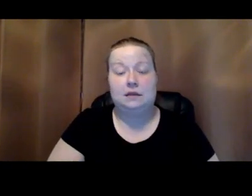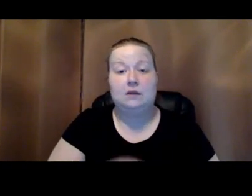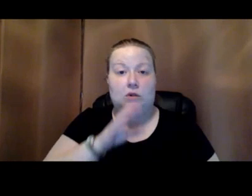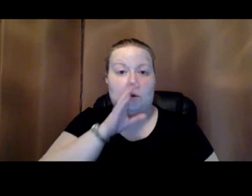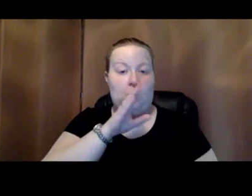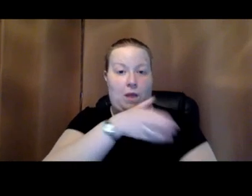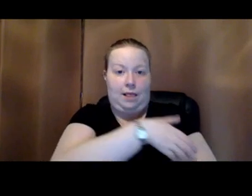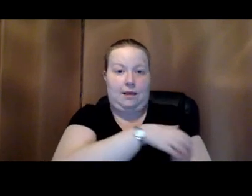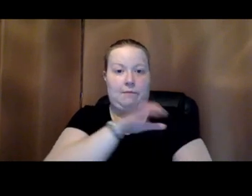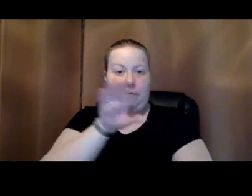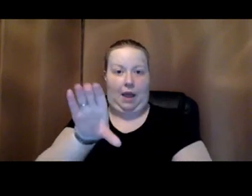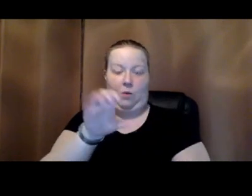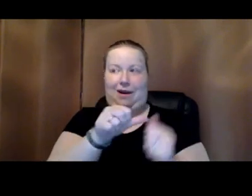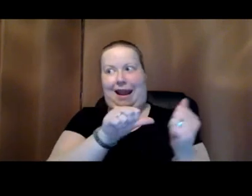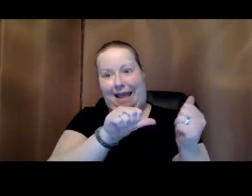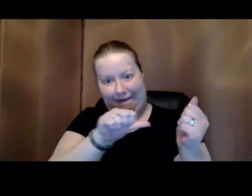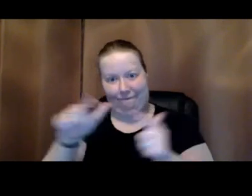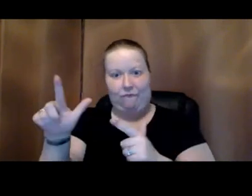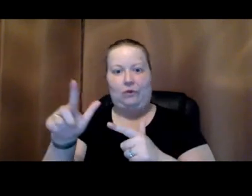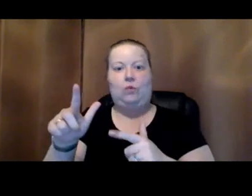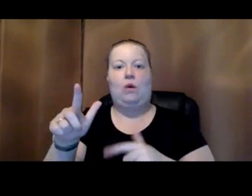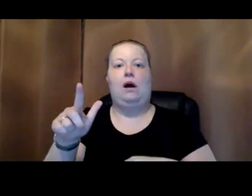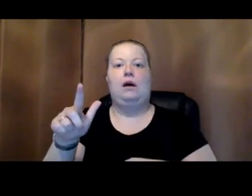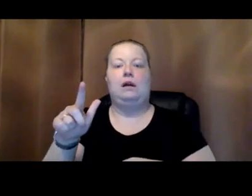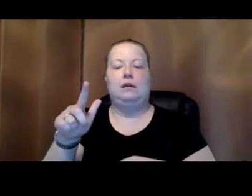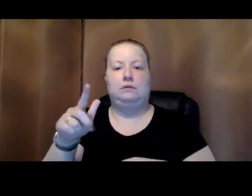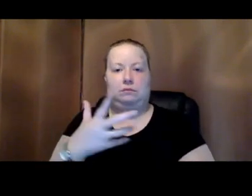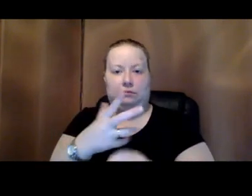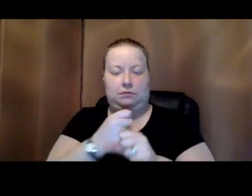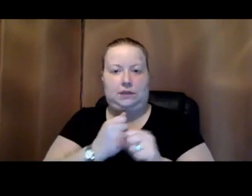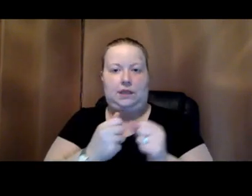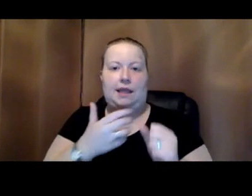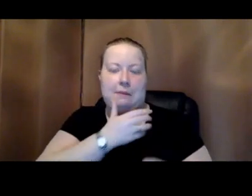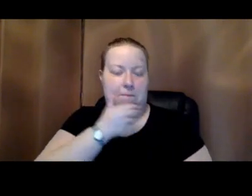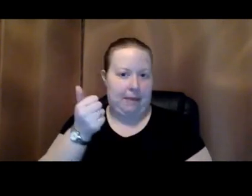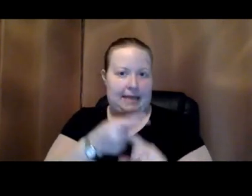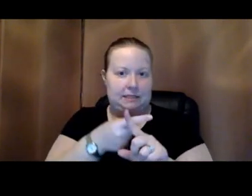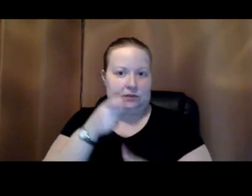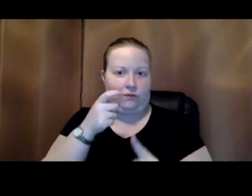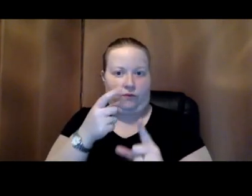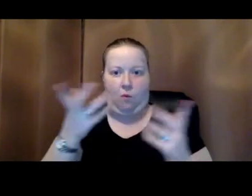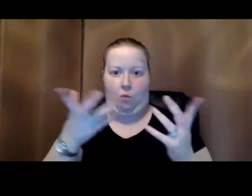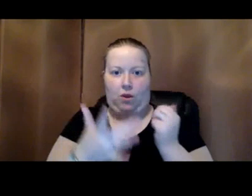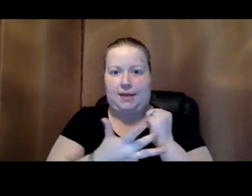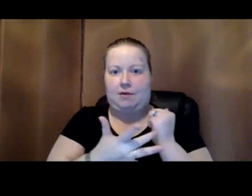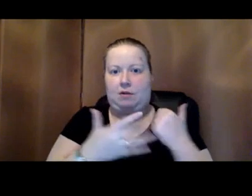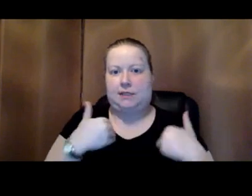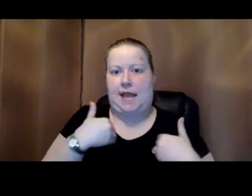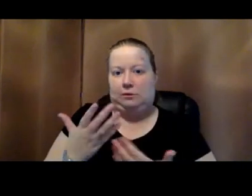empower everyone to get the very best from what technology has to offer.